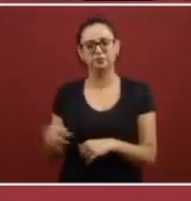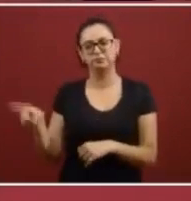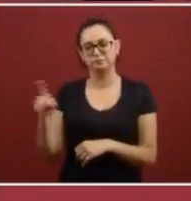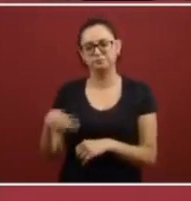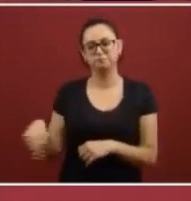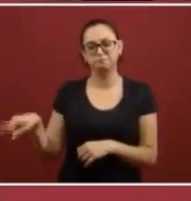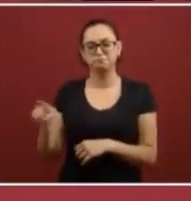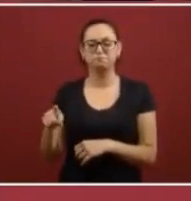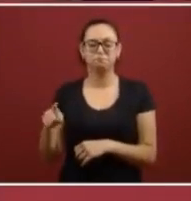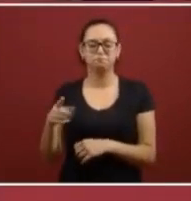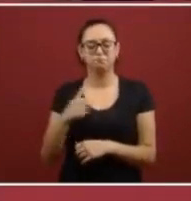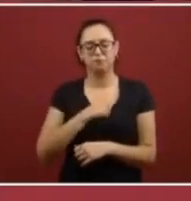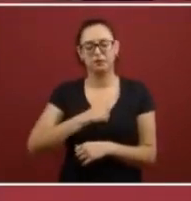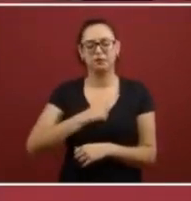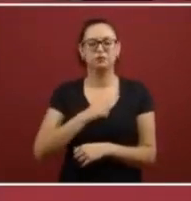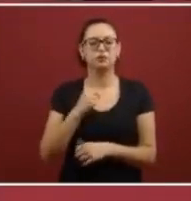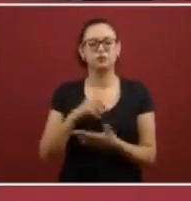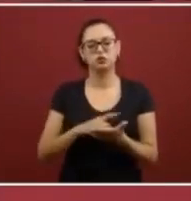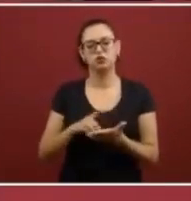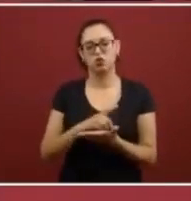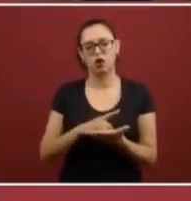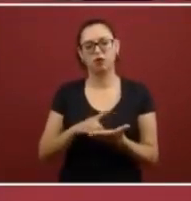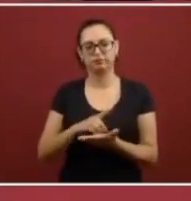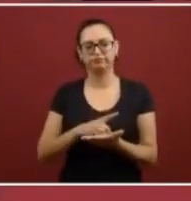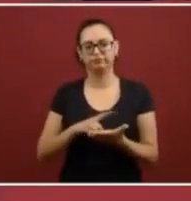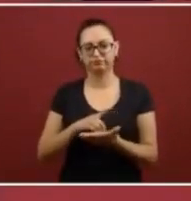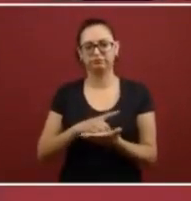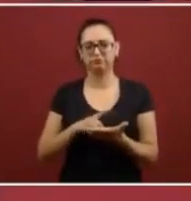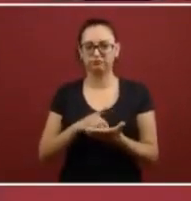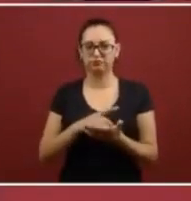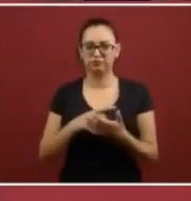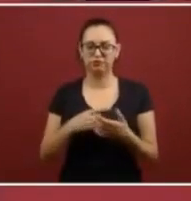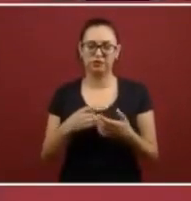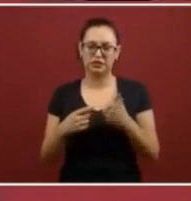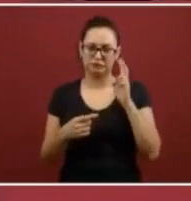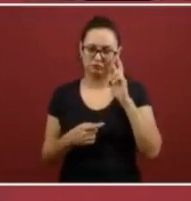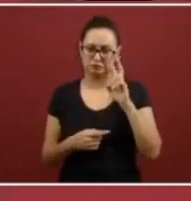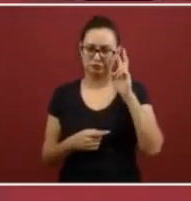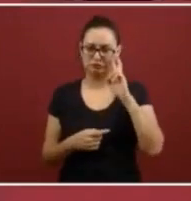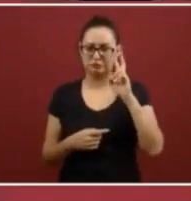youth droga that para are rehabilitarlos.